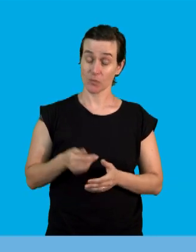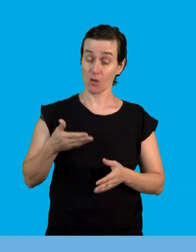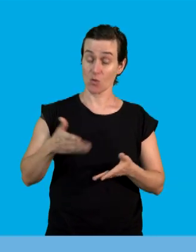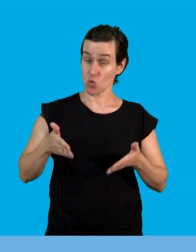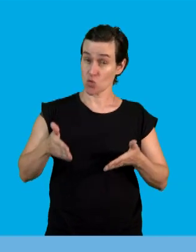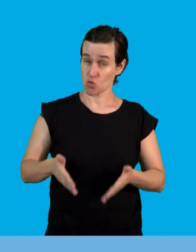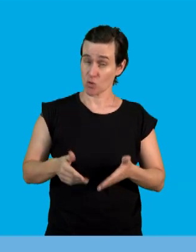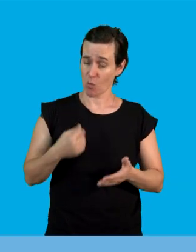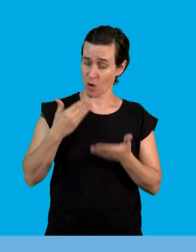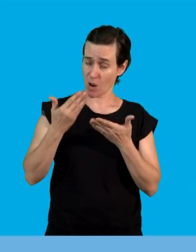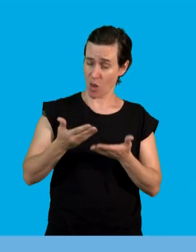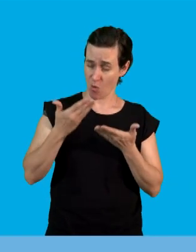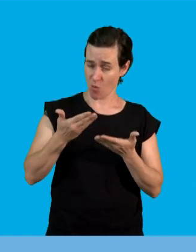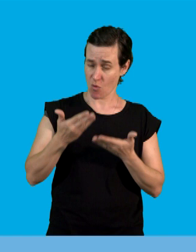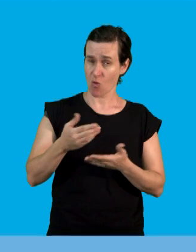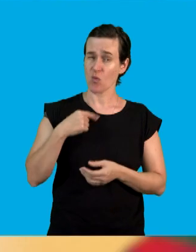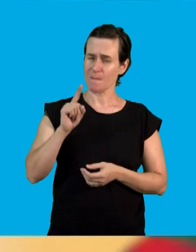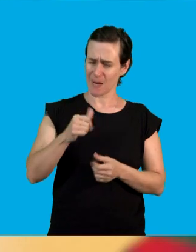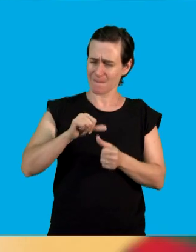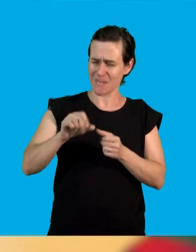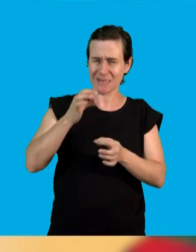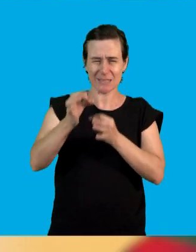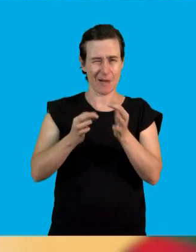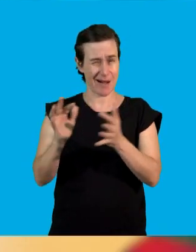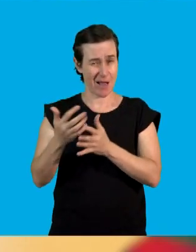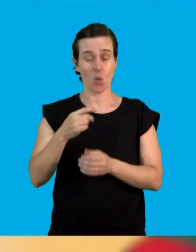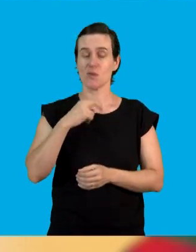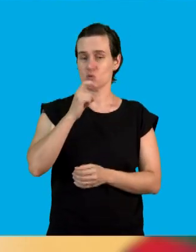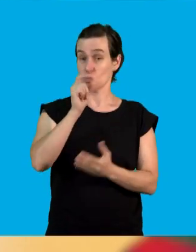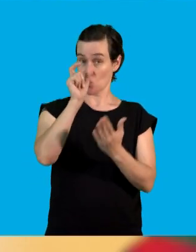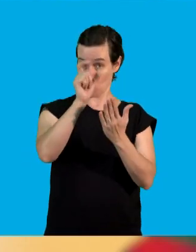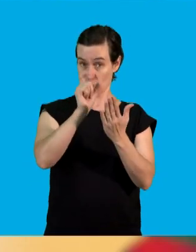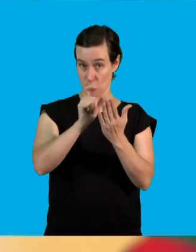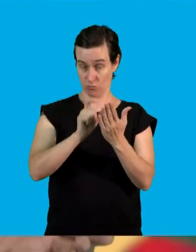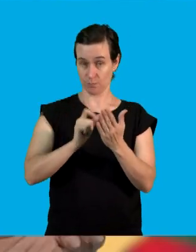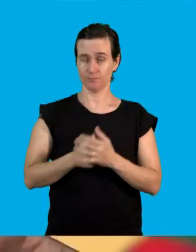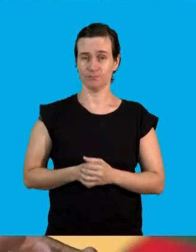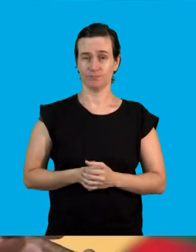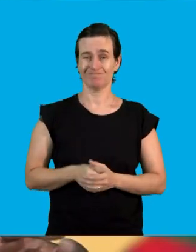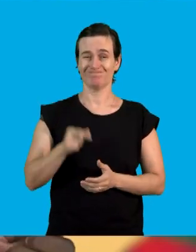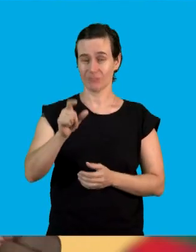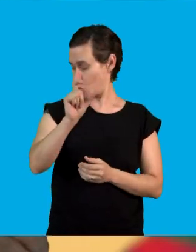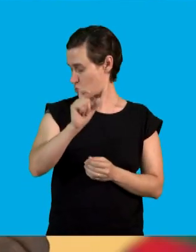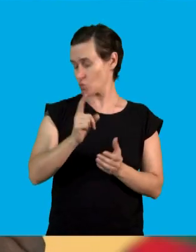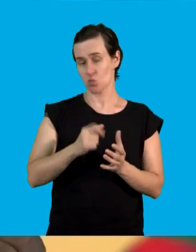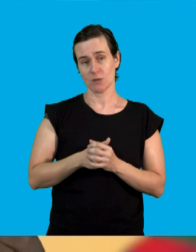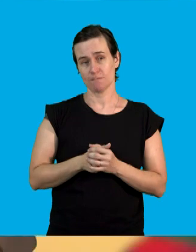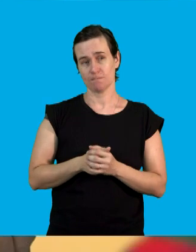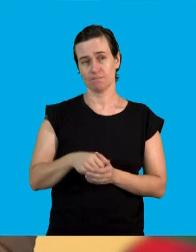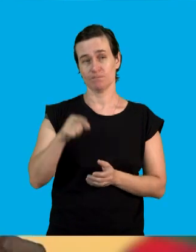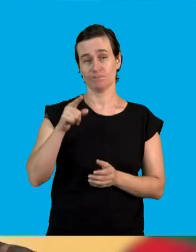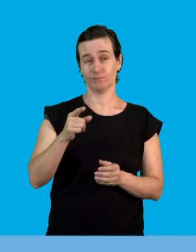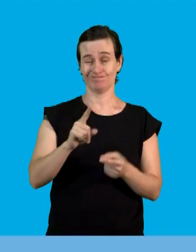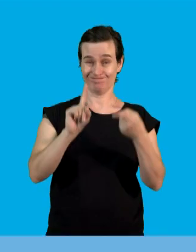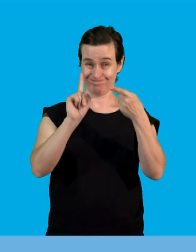Again, throughout this lesson, to better explain this concept of a force, we're going to be using certain words throughout this lesson. And those words are